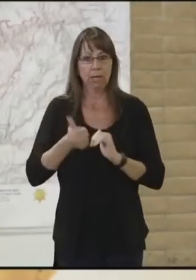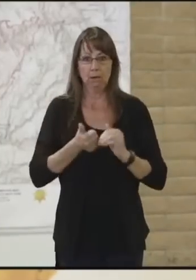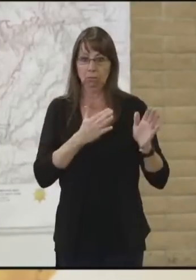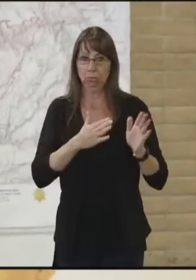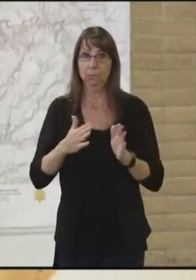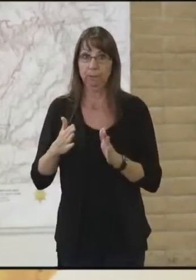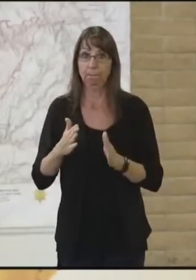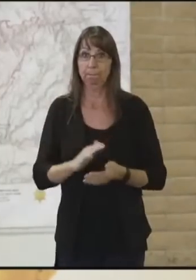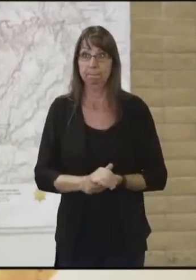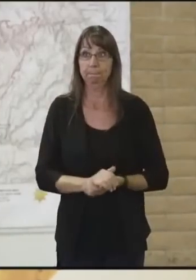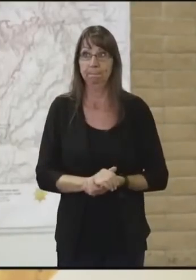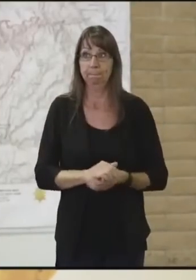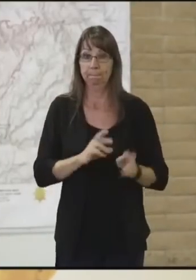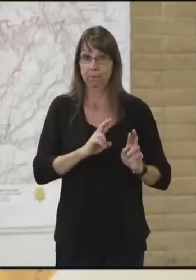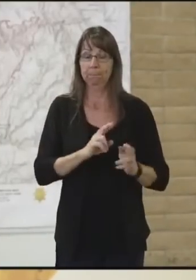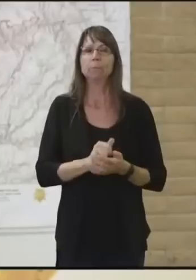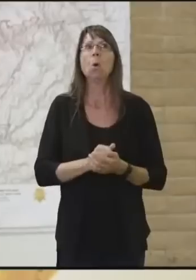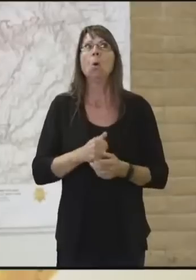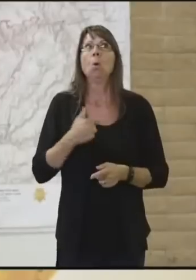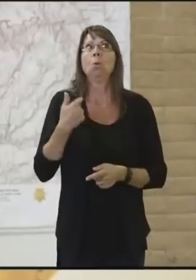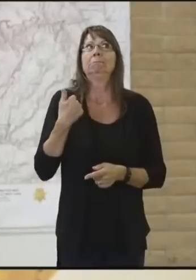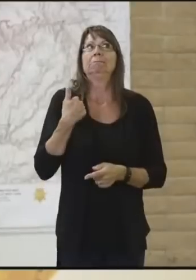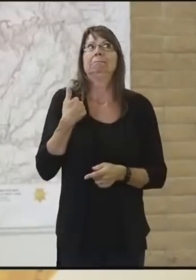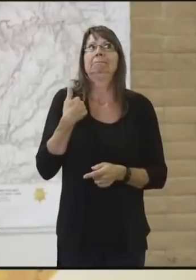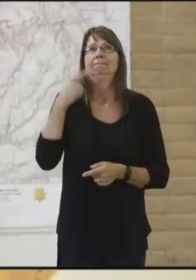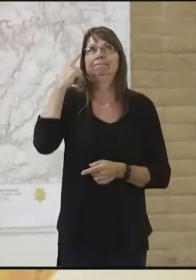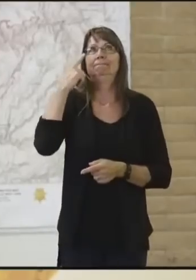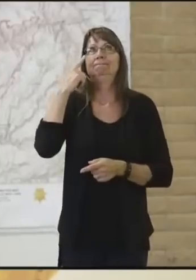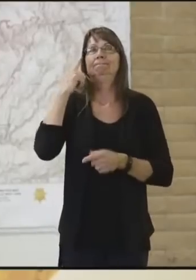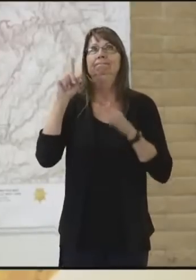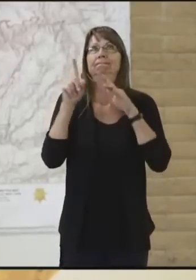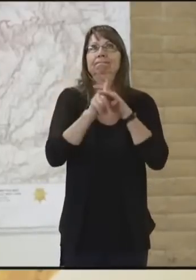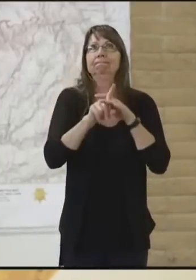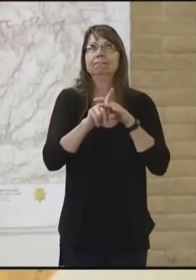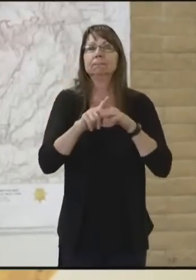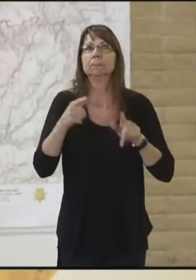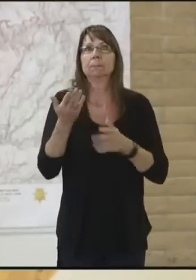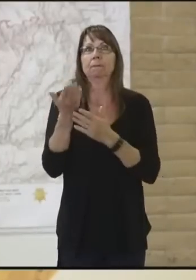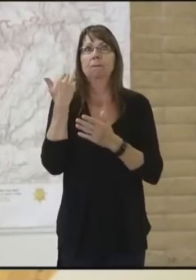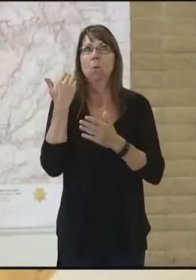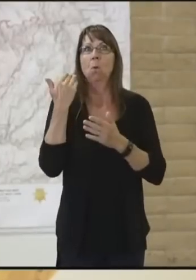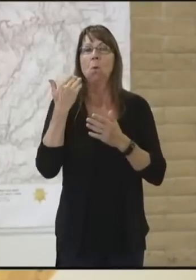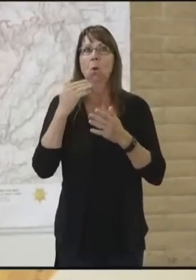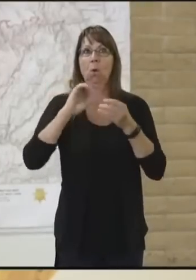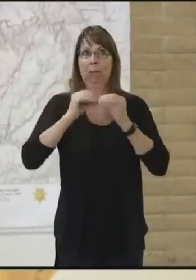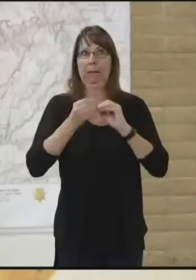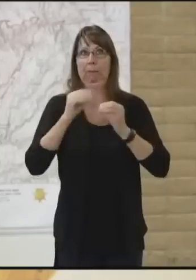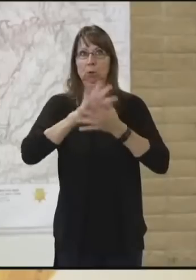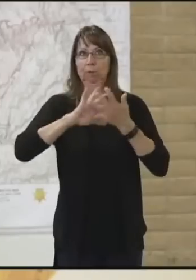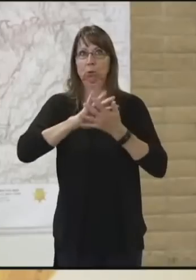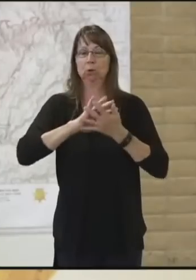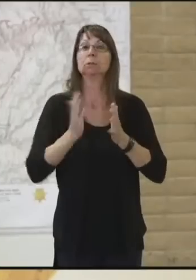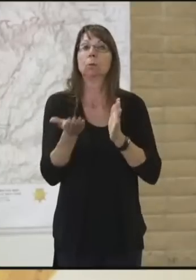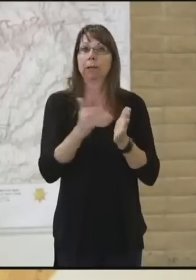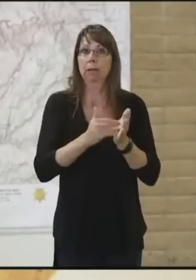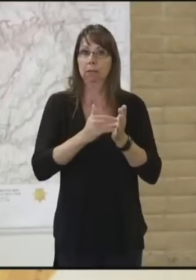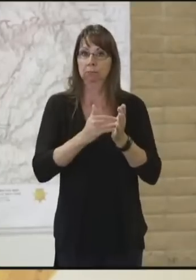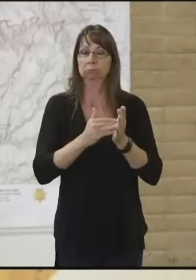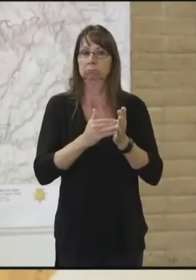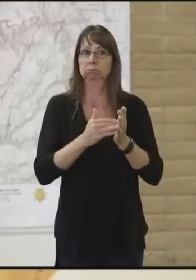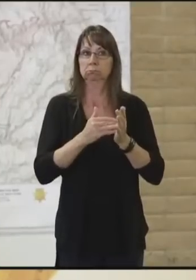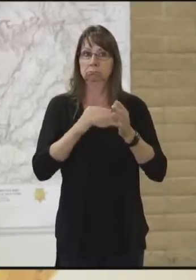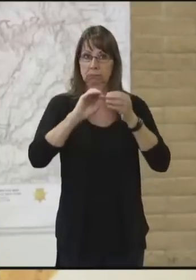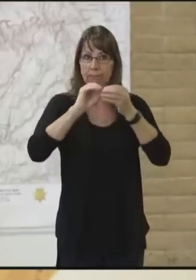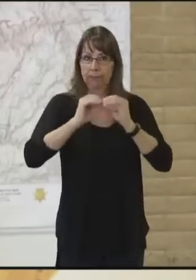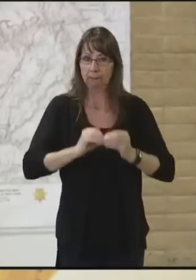family. I just remembered there was some confusion about some of our numbers. So let me go over some numbers real quick one more time with you.